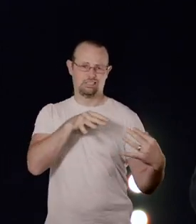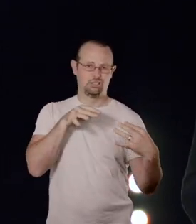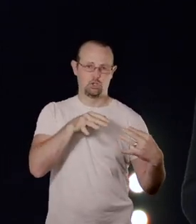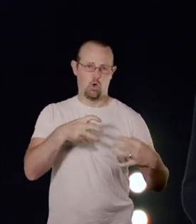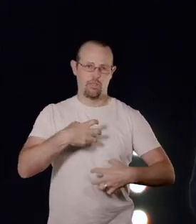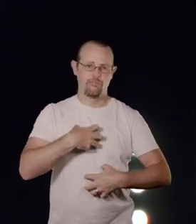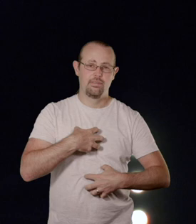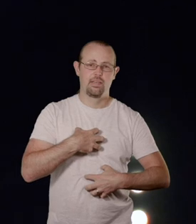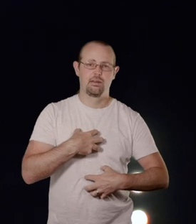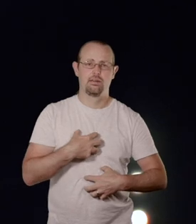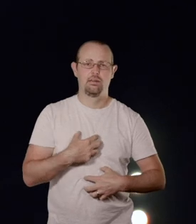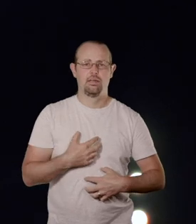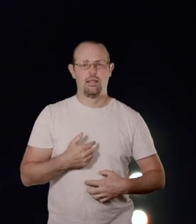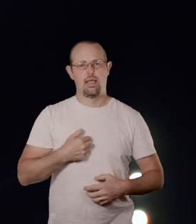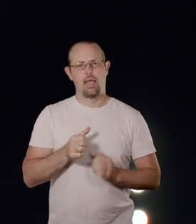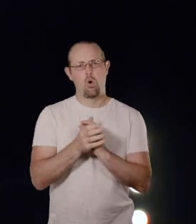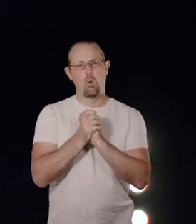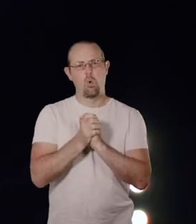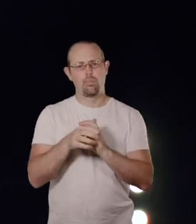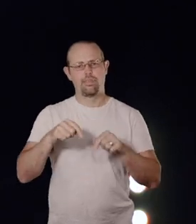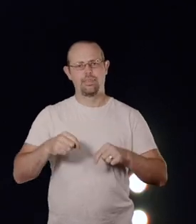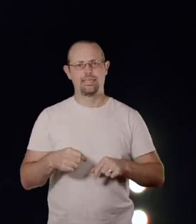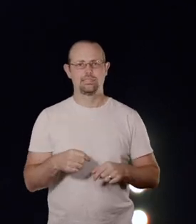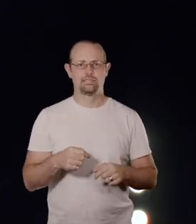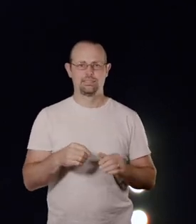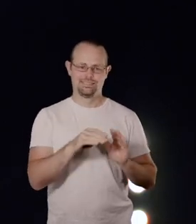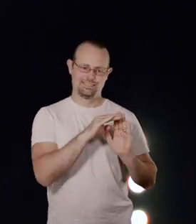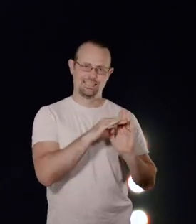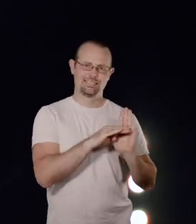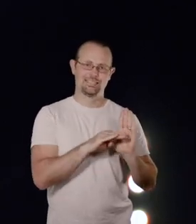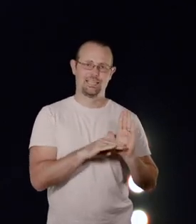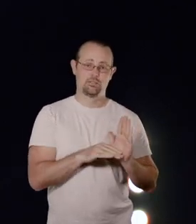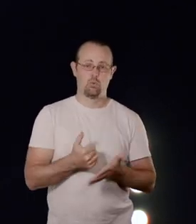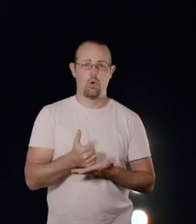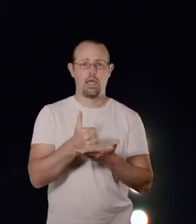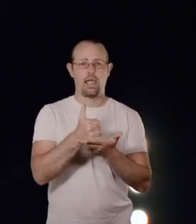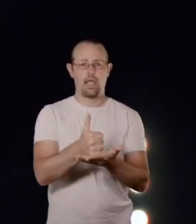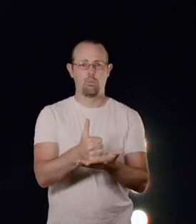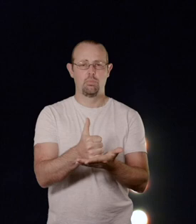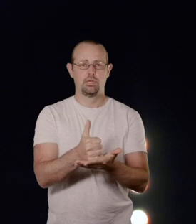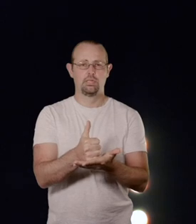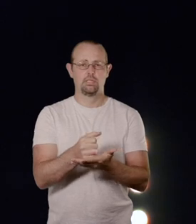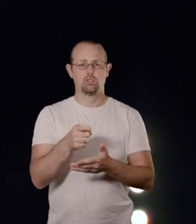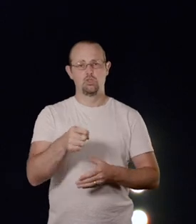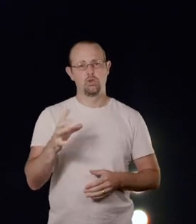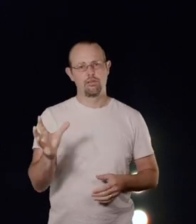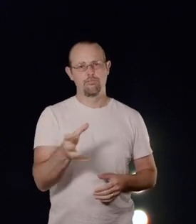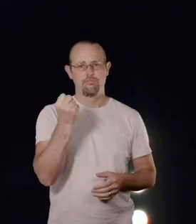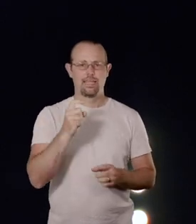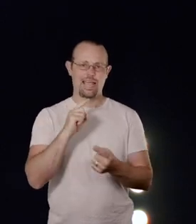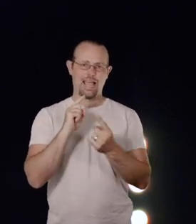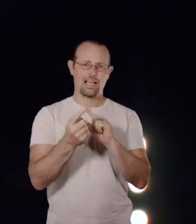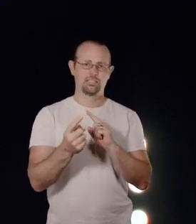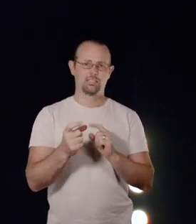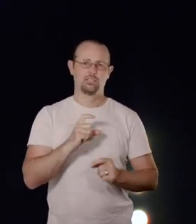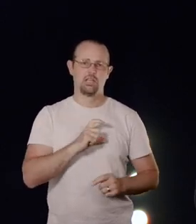these statistics are giving you some info so that you know what you could maybe look into to find some answers for your life. Maybe you want to